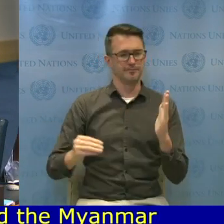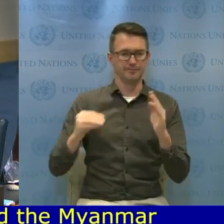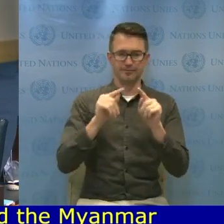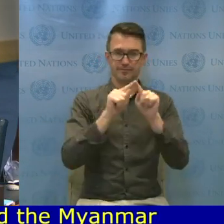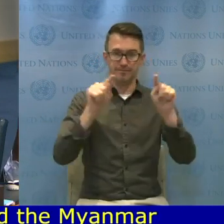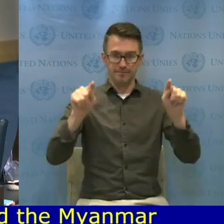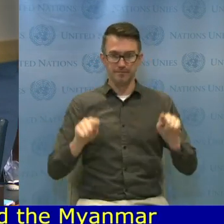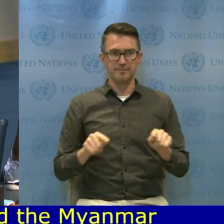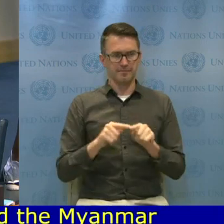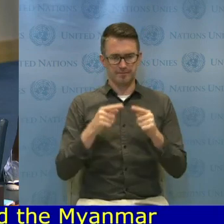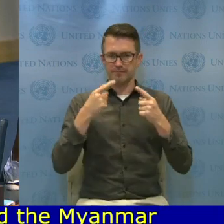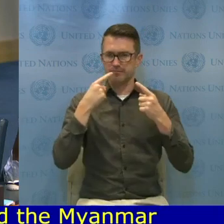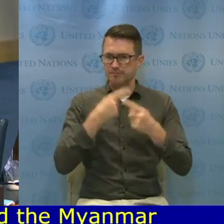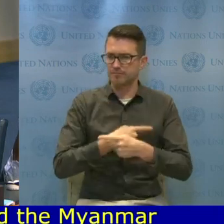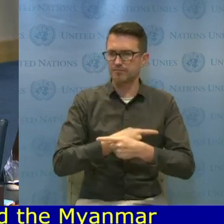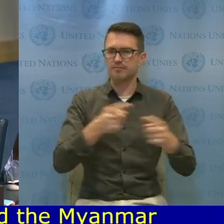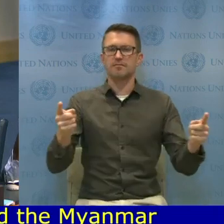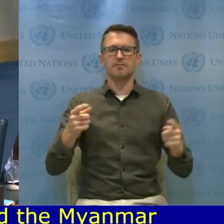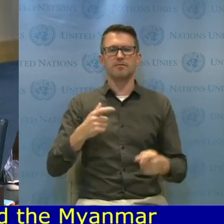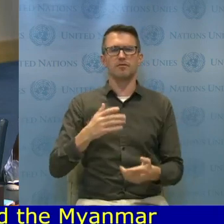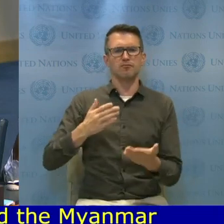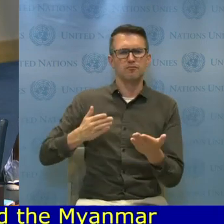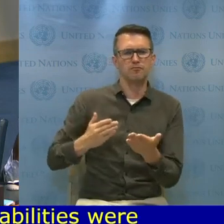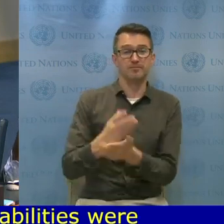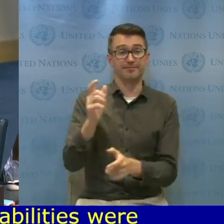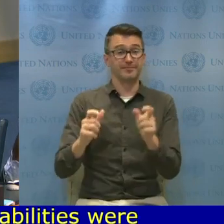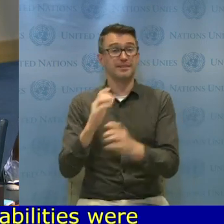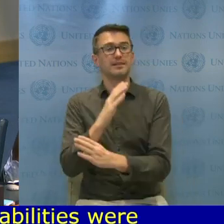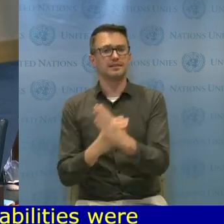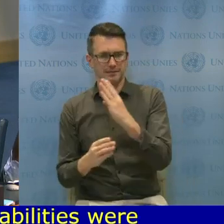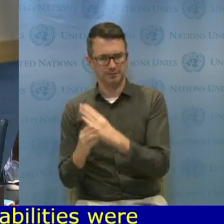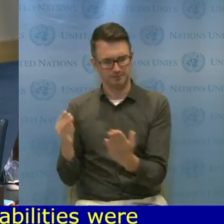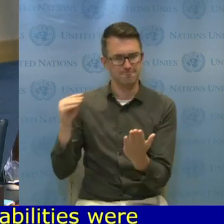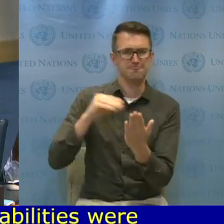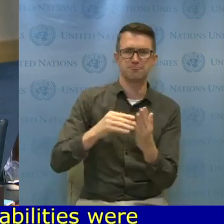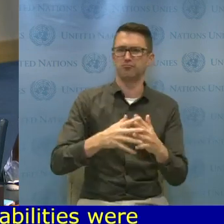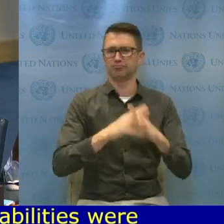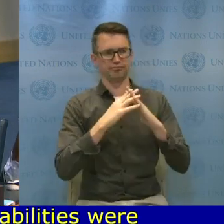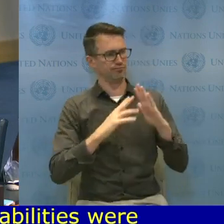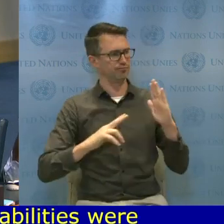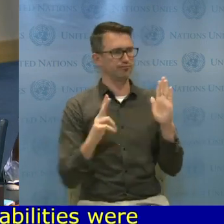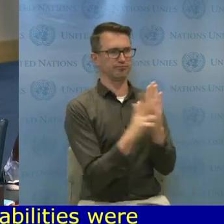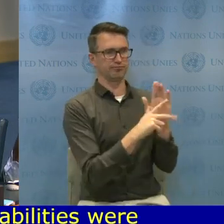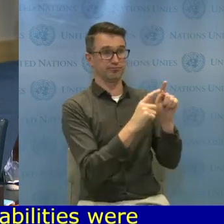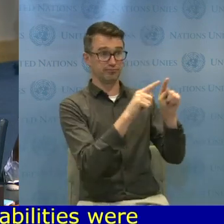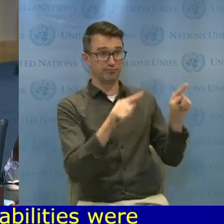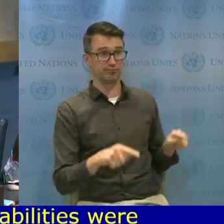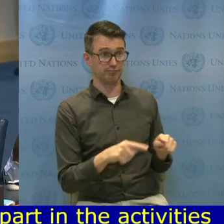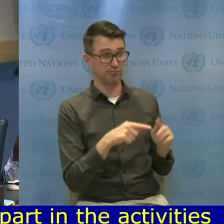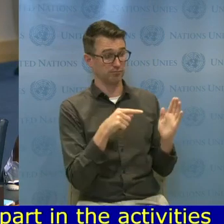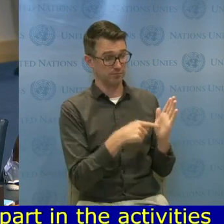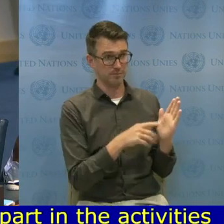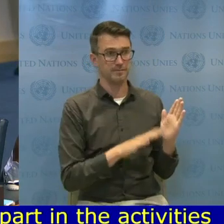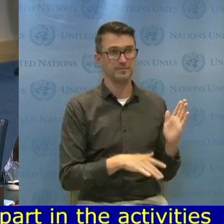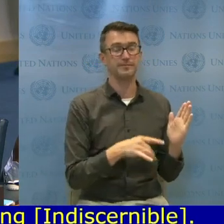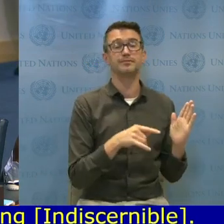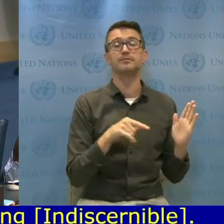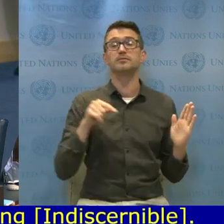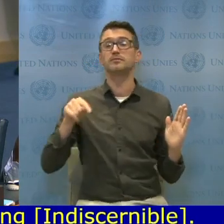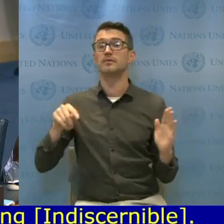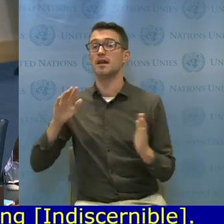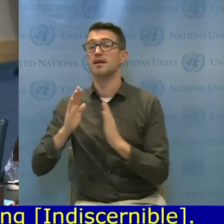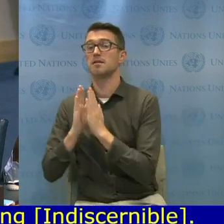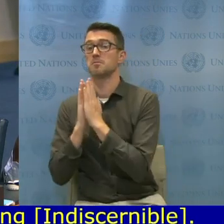frameworks, including within the ASEAN. The Myanmar National Committee on the Rights of Persons with Disabilities, chaired by the